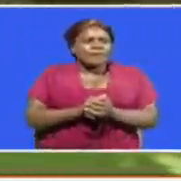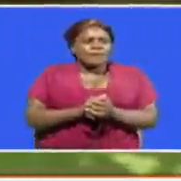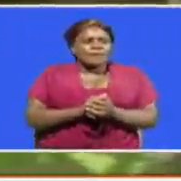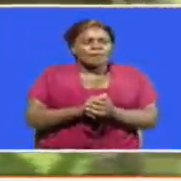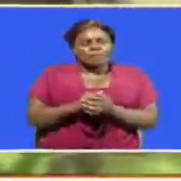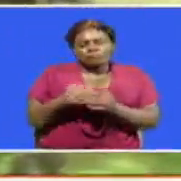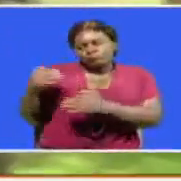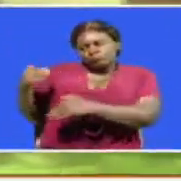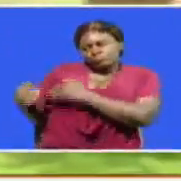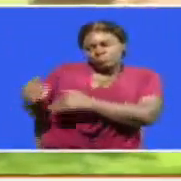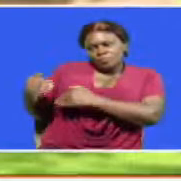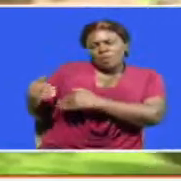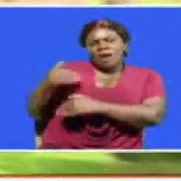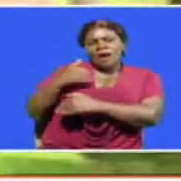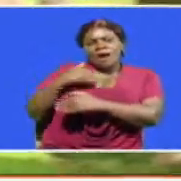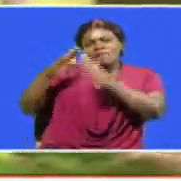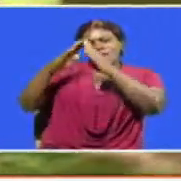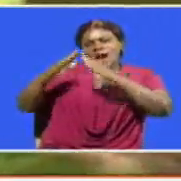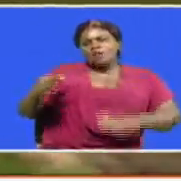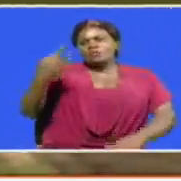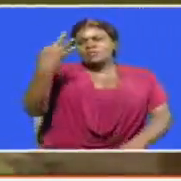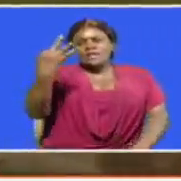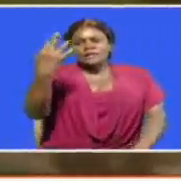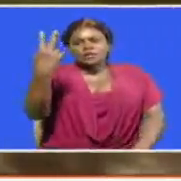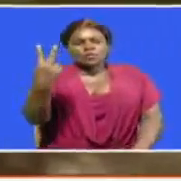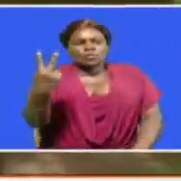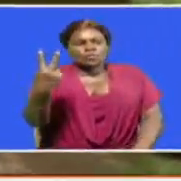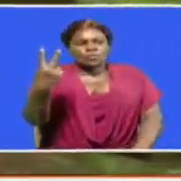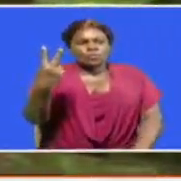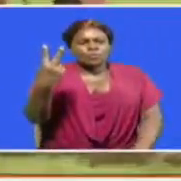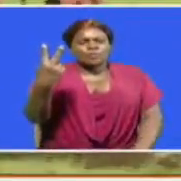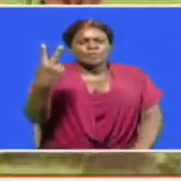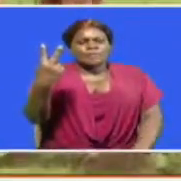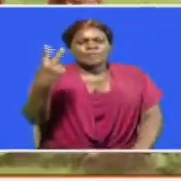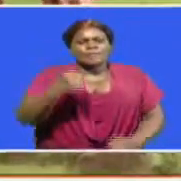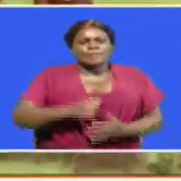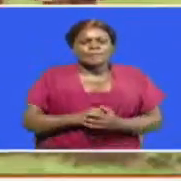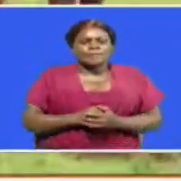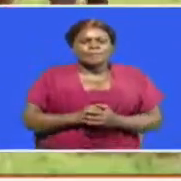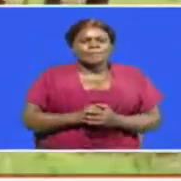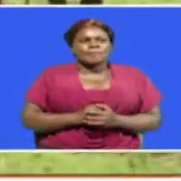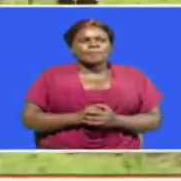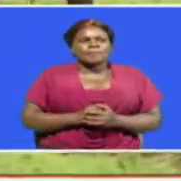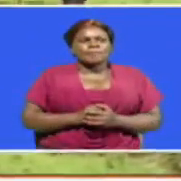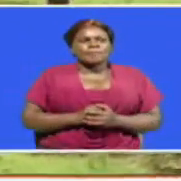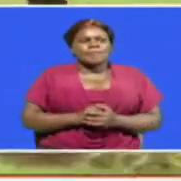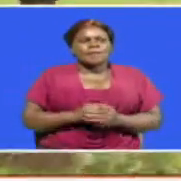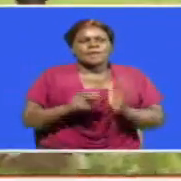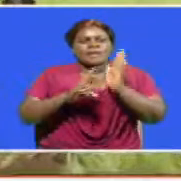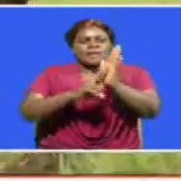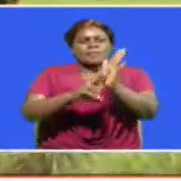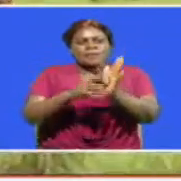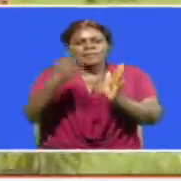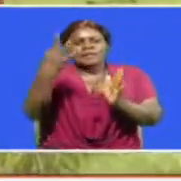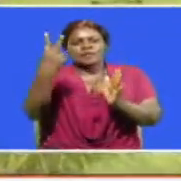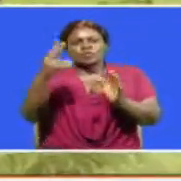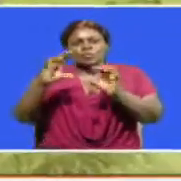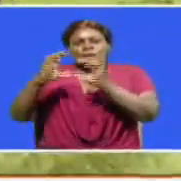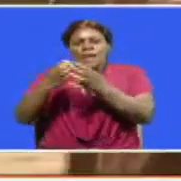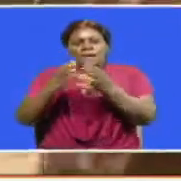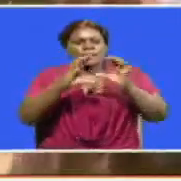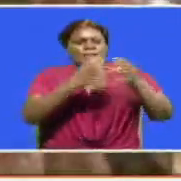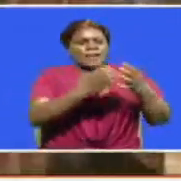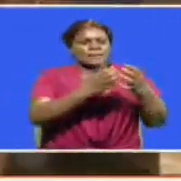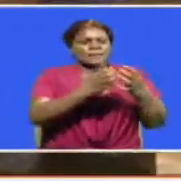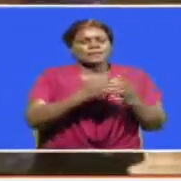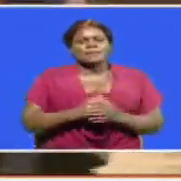Adjacent to the resource center are 32 mud wall grass thatched houses. They represent the 32 clans that make up